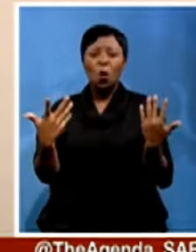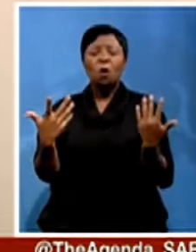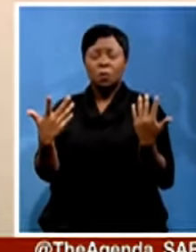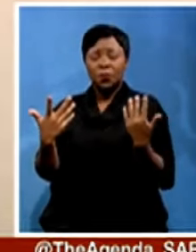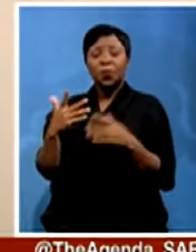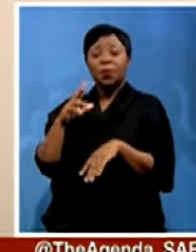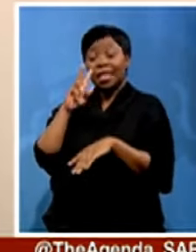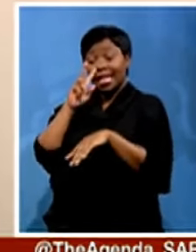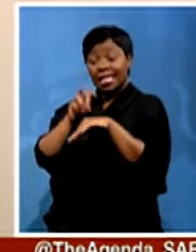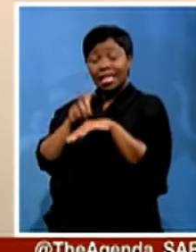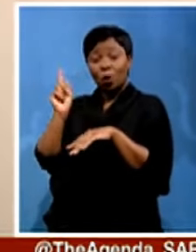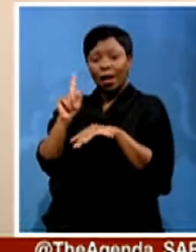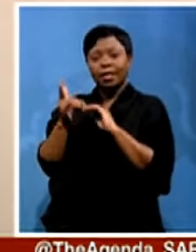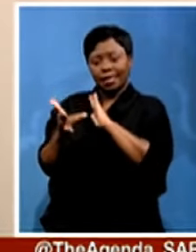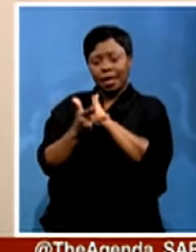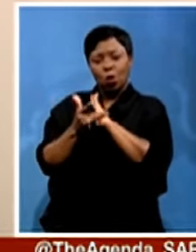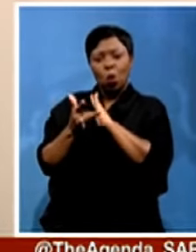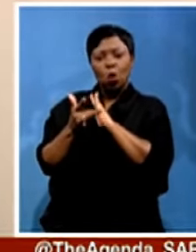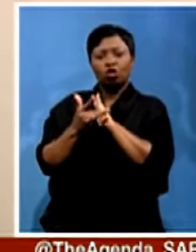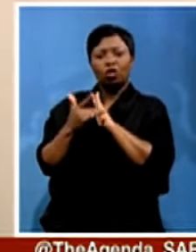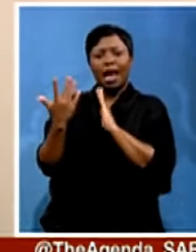of laptops, with